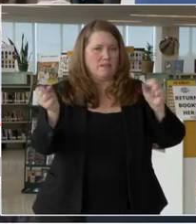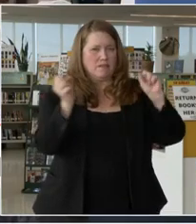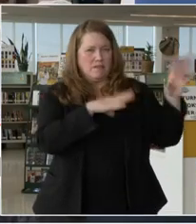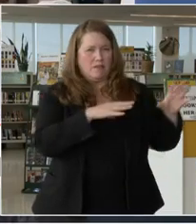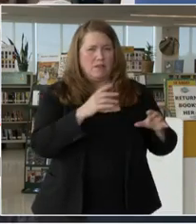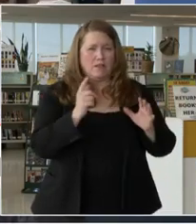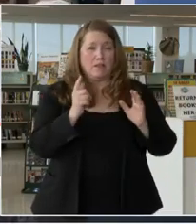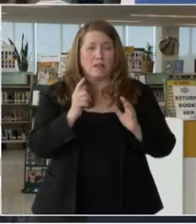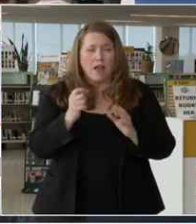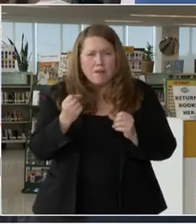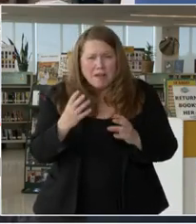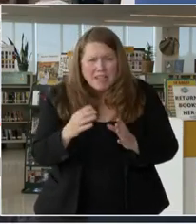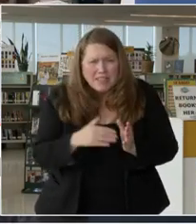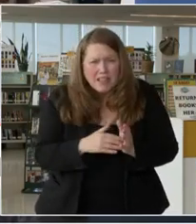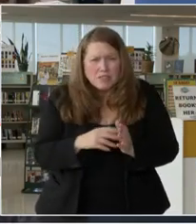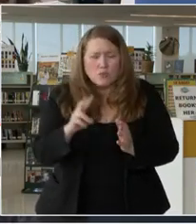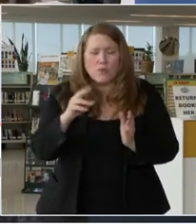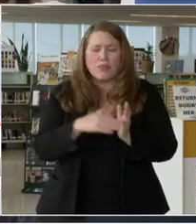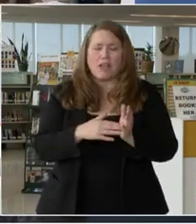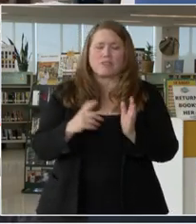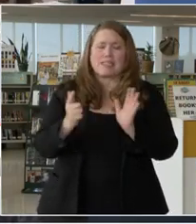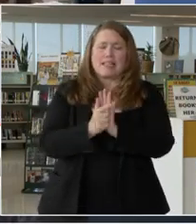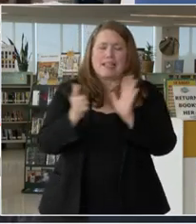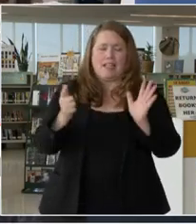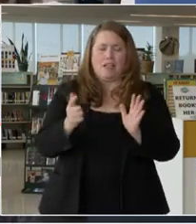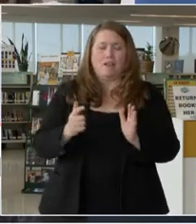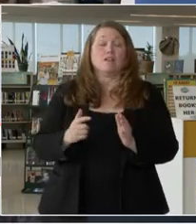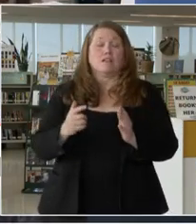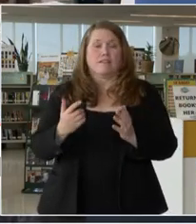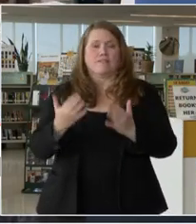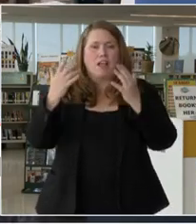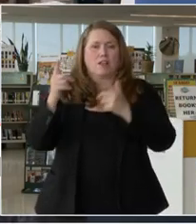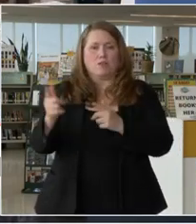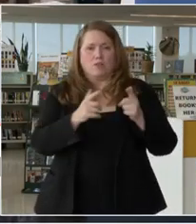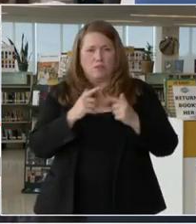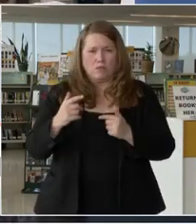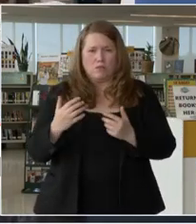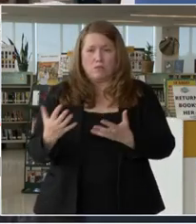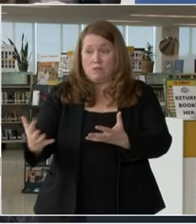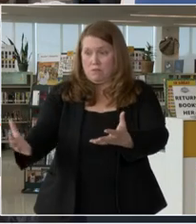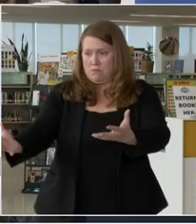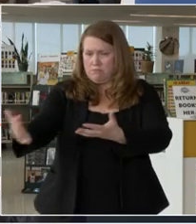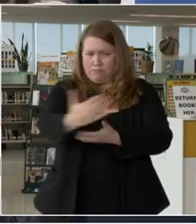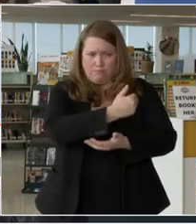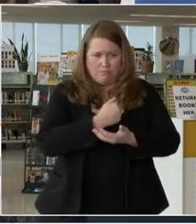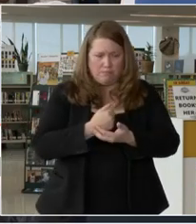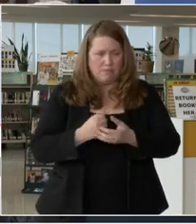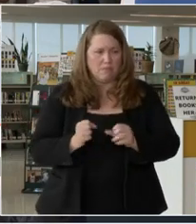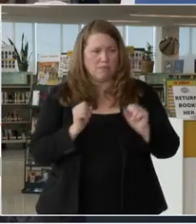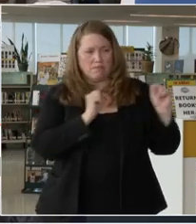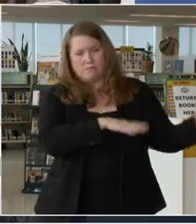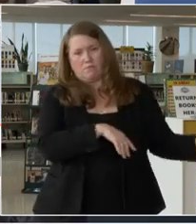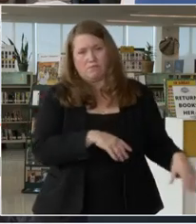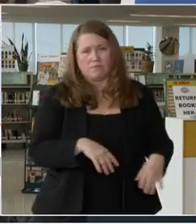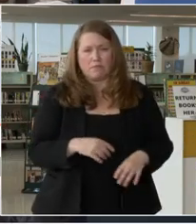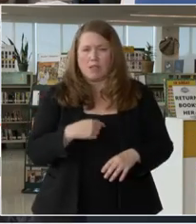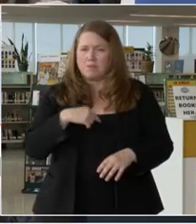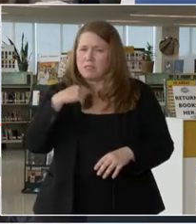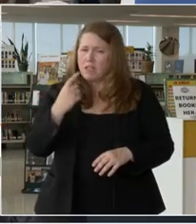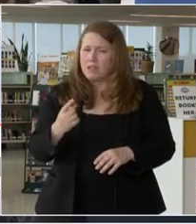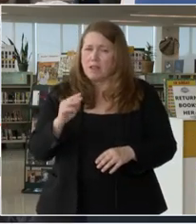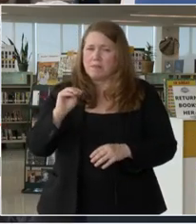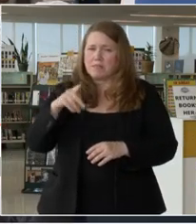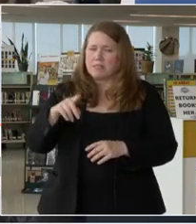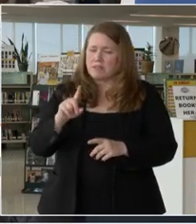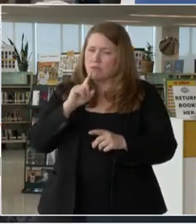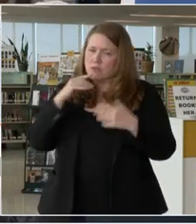firearms in the District of Columbia so far this year, you know, I'm saying to the community that the Metropolitan Police Department, the mayor of the city, is committed to